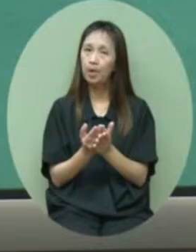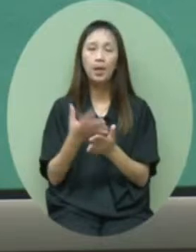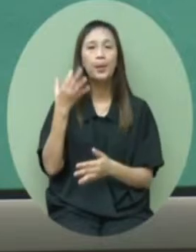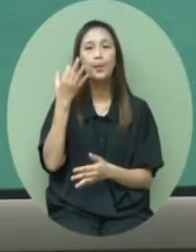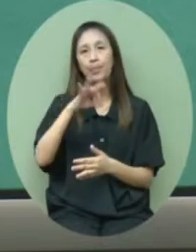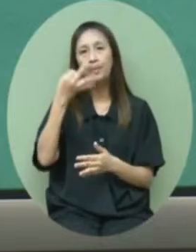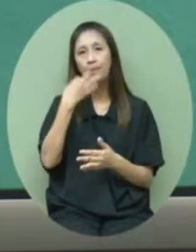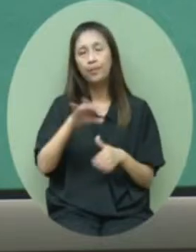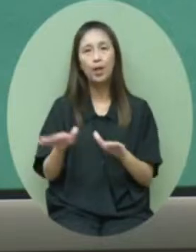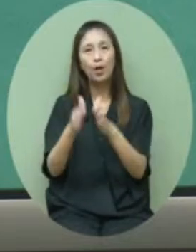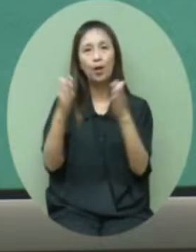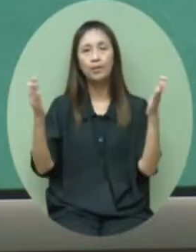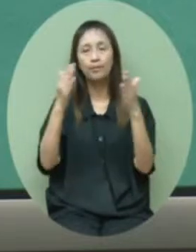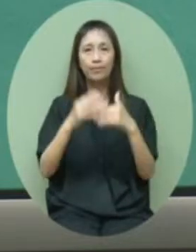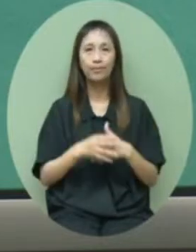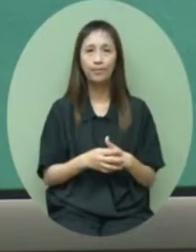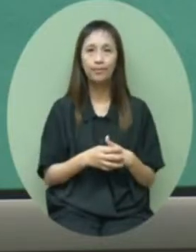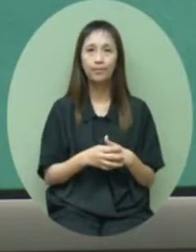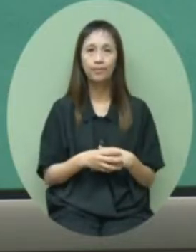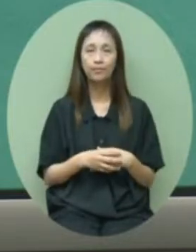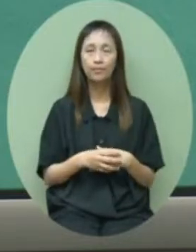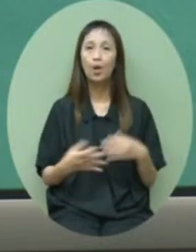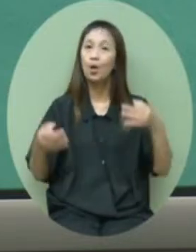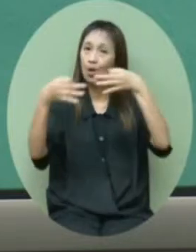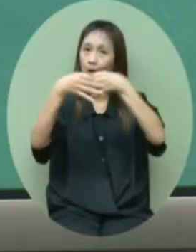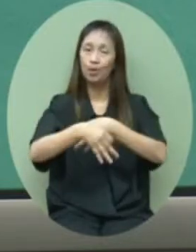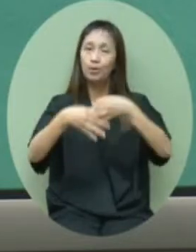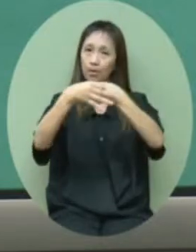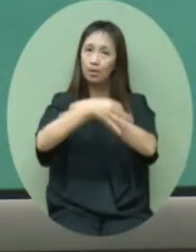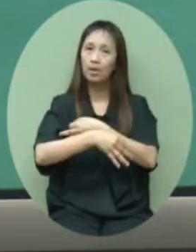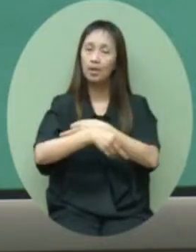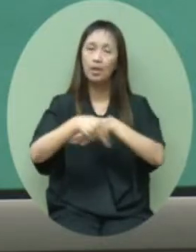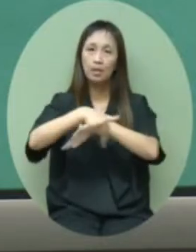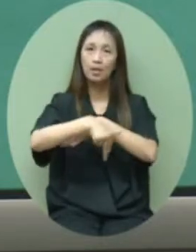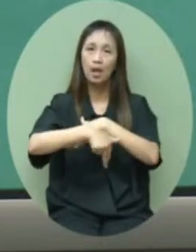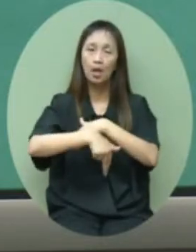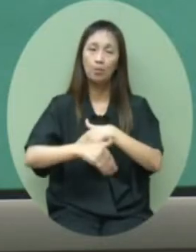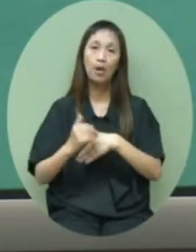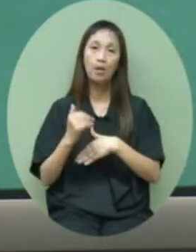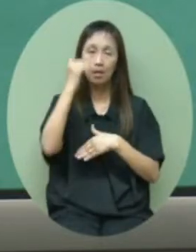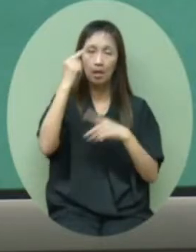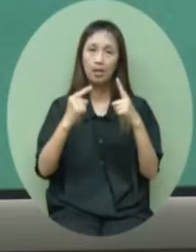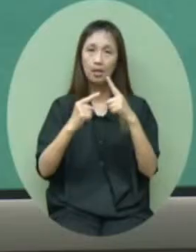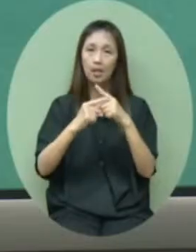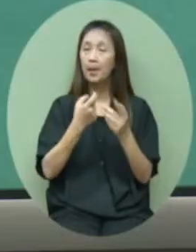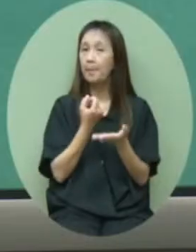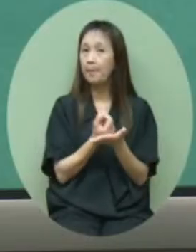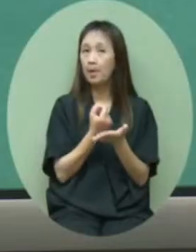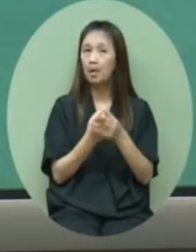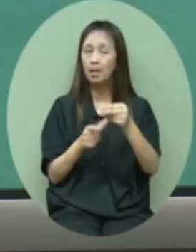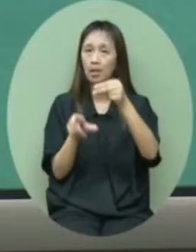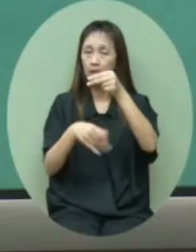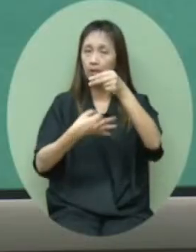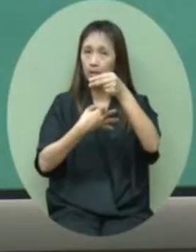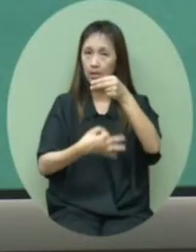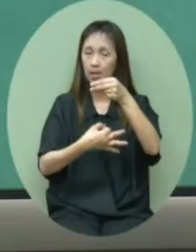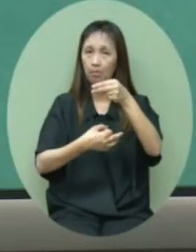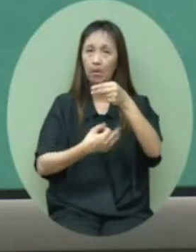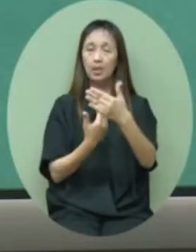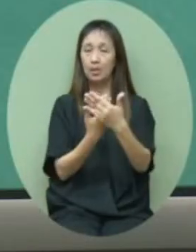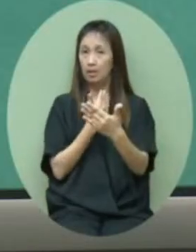so on. On the 1st of July, there will be free admission to all these facilities. And then the Ocean Park will also